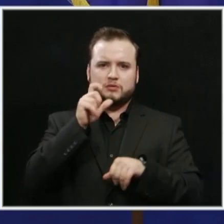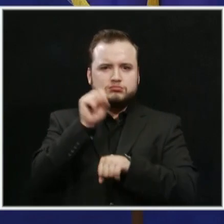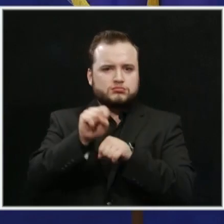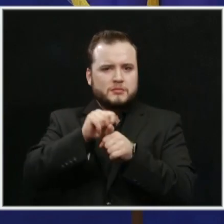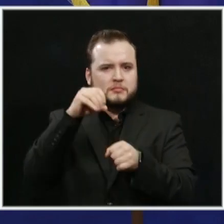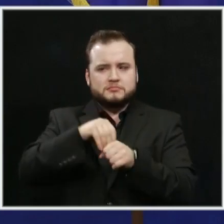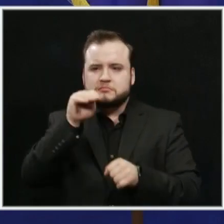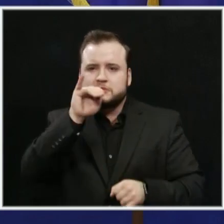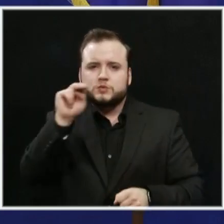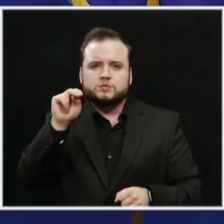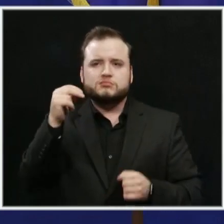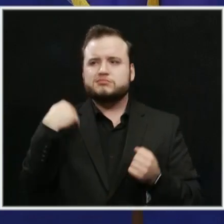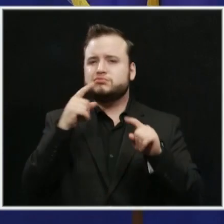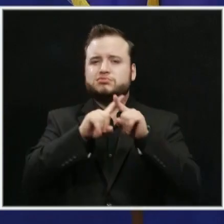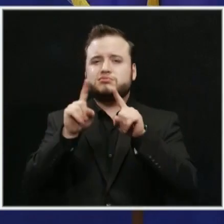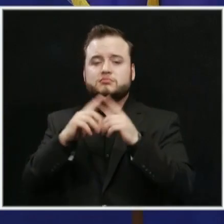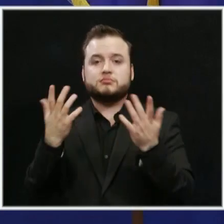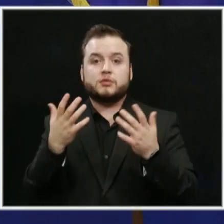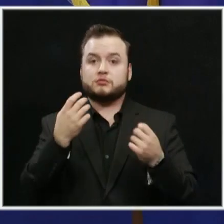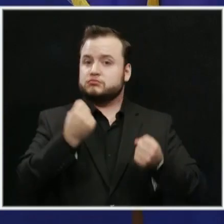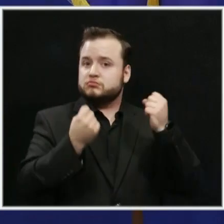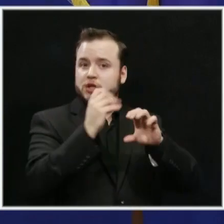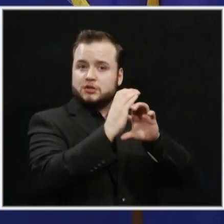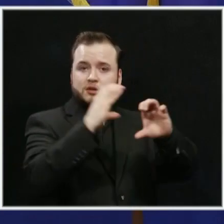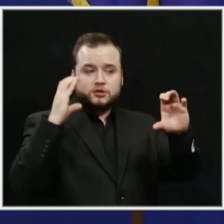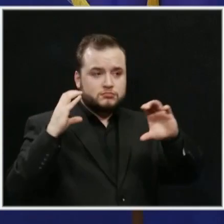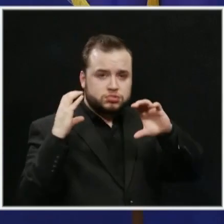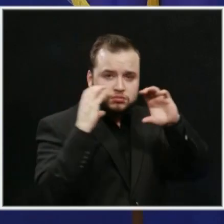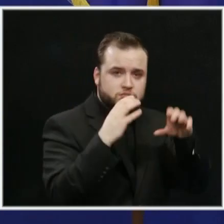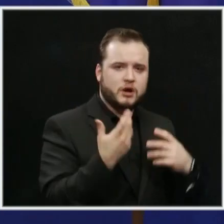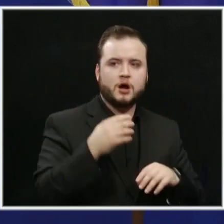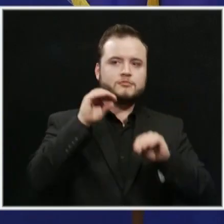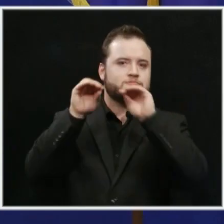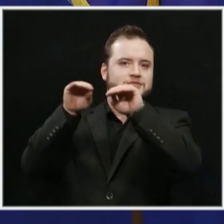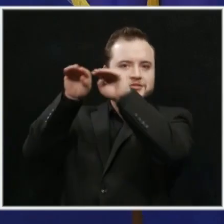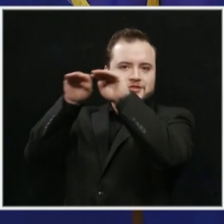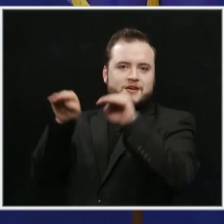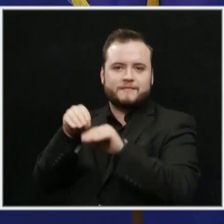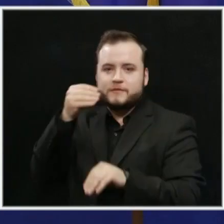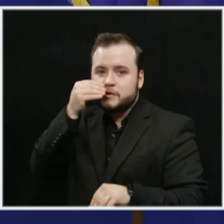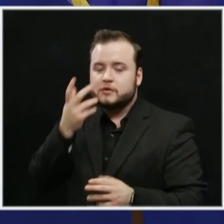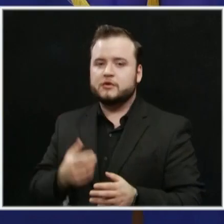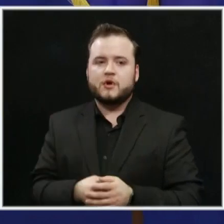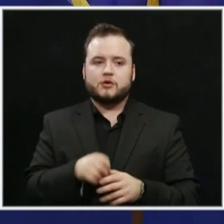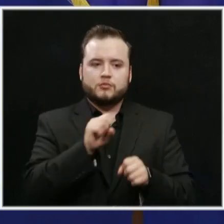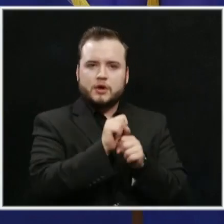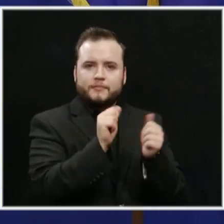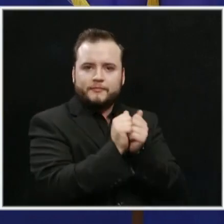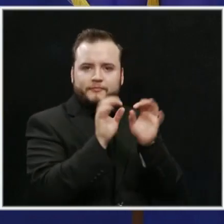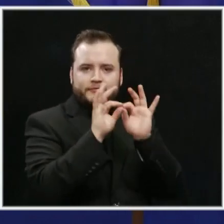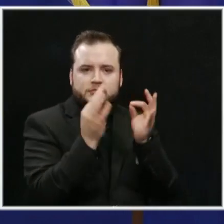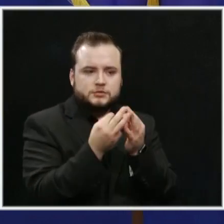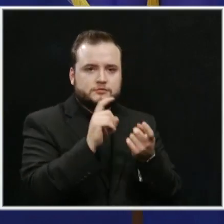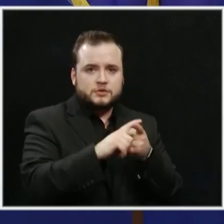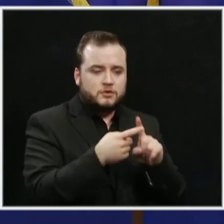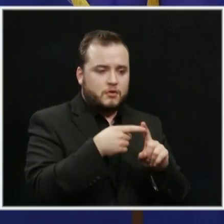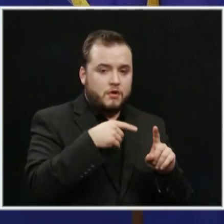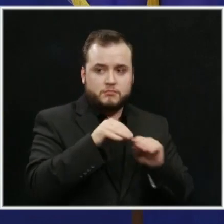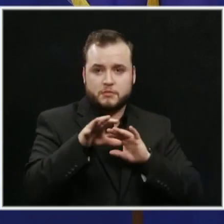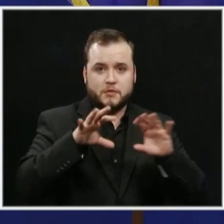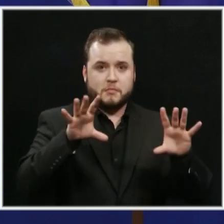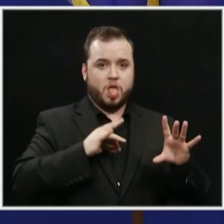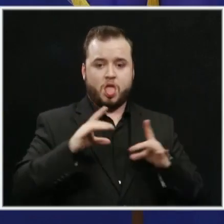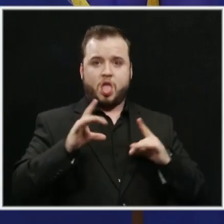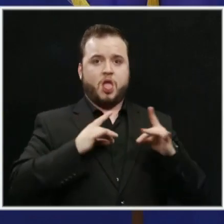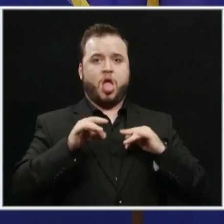children, parents, and friends, and through no fault of their own, they're now being faced with the virus. So we want to make sure on this that we're